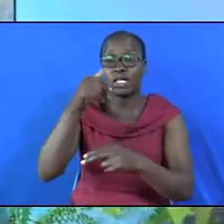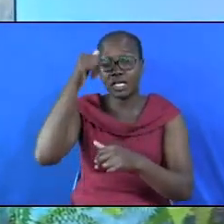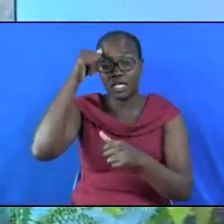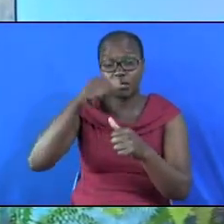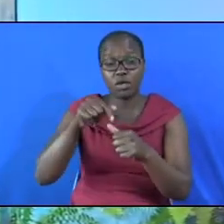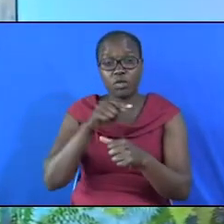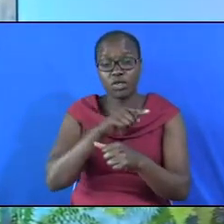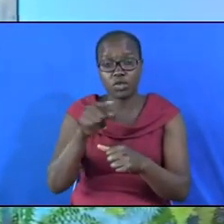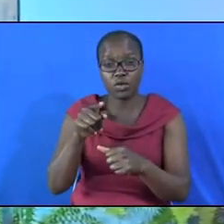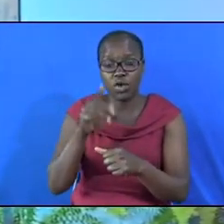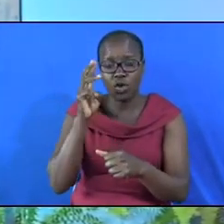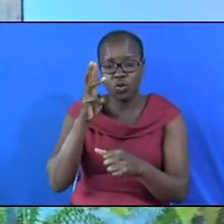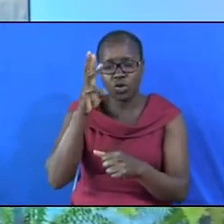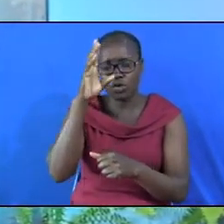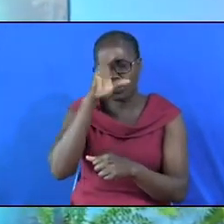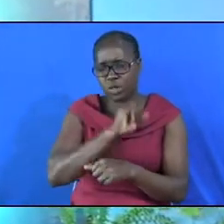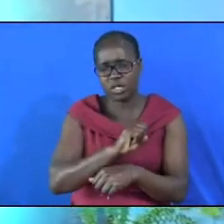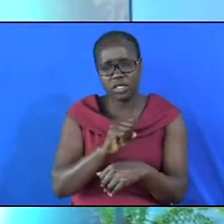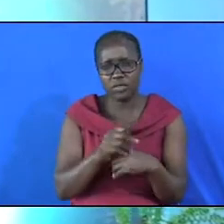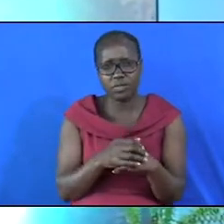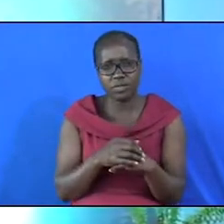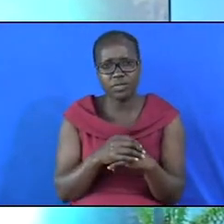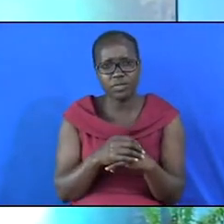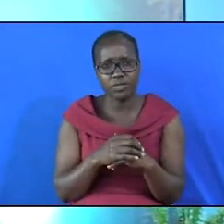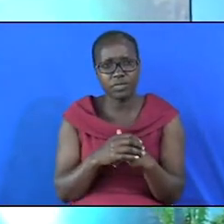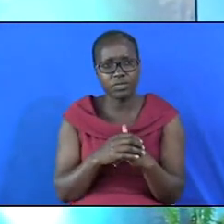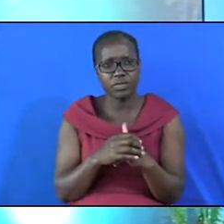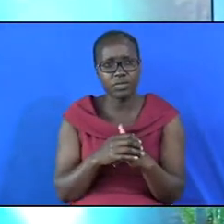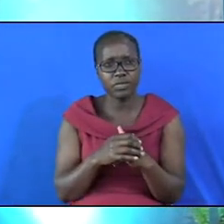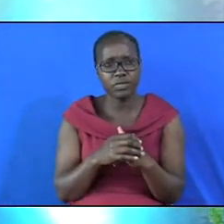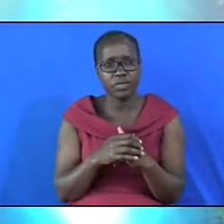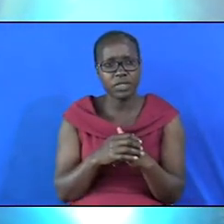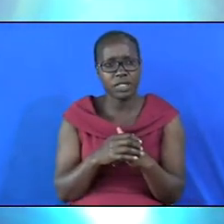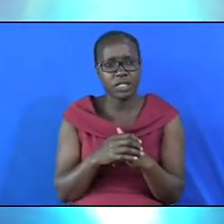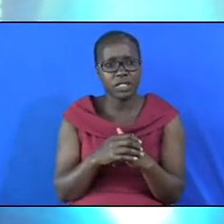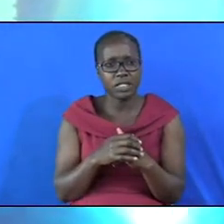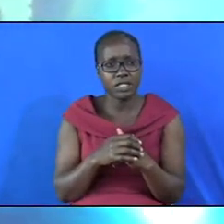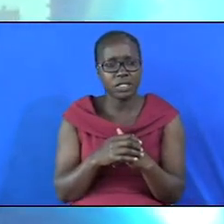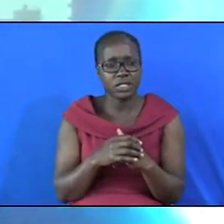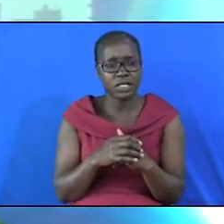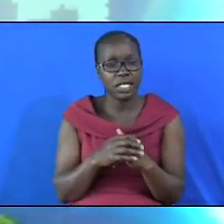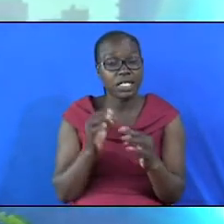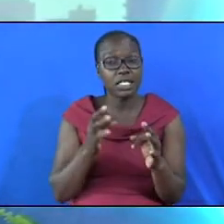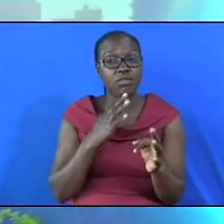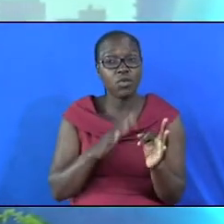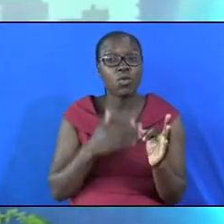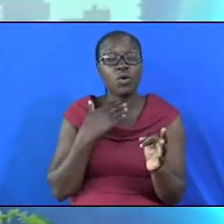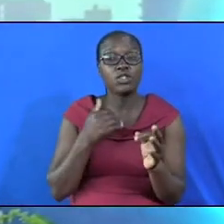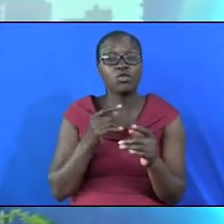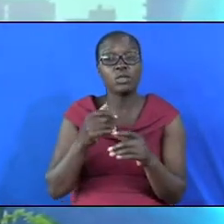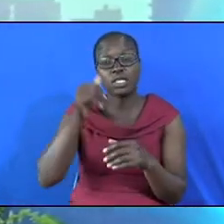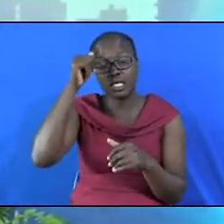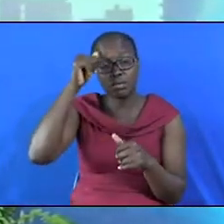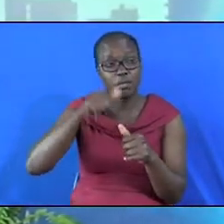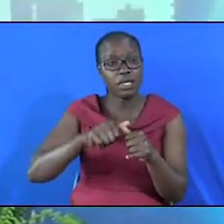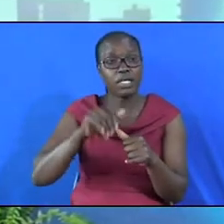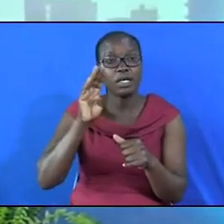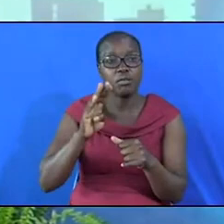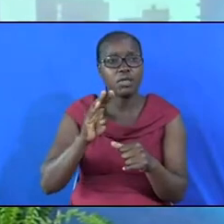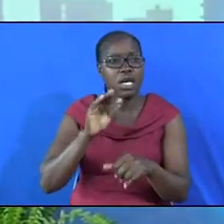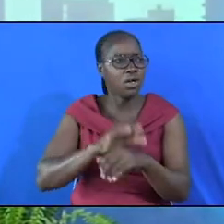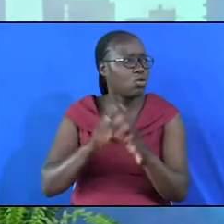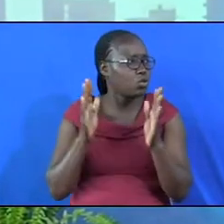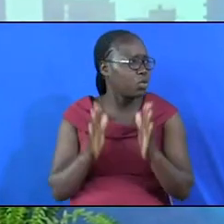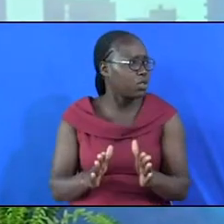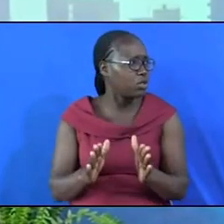you. Will you be missed? Will you be missed? You want to be remembered? Be a good person. Hallelujah. Because